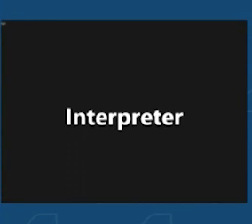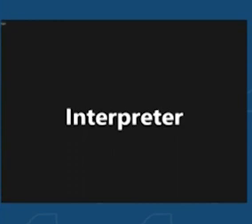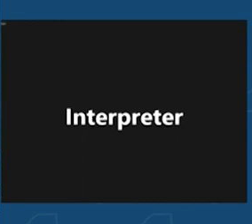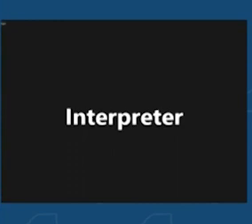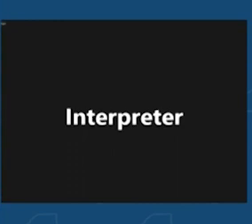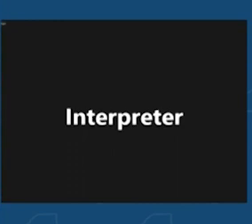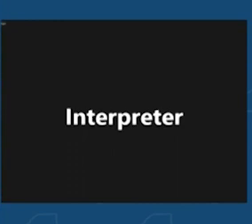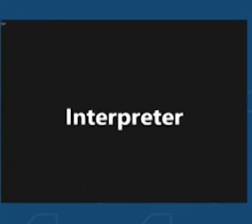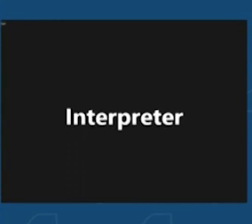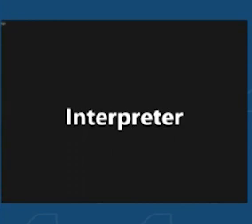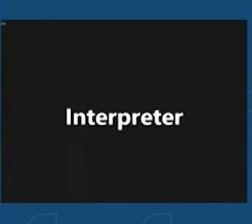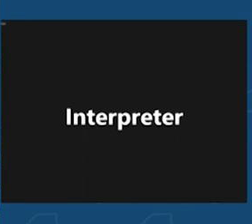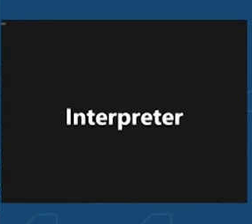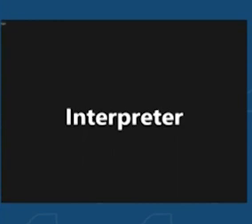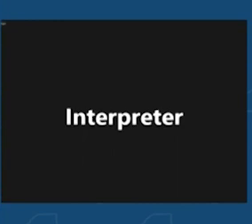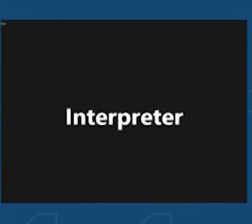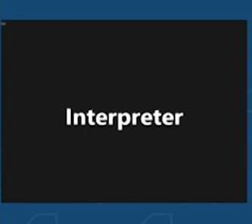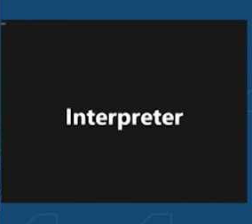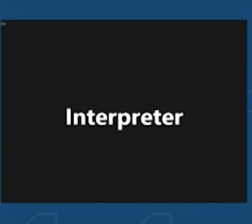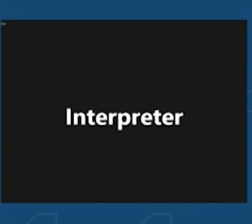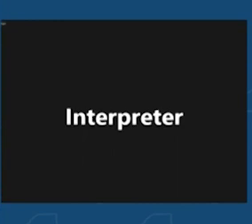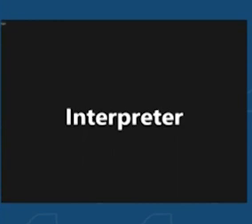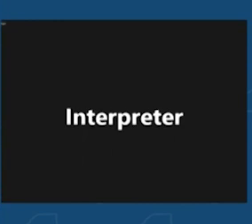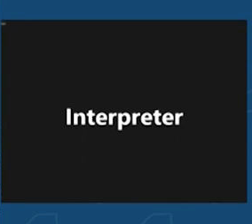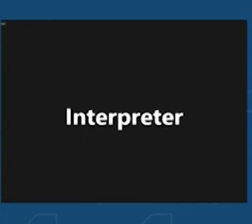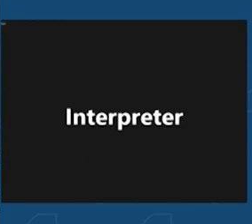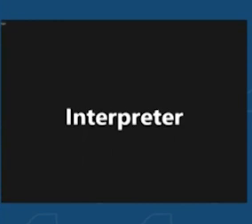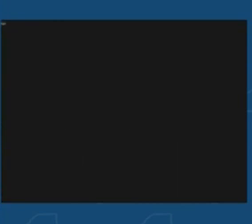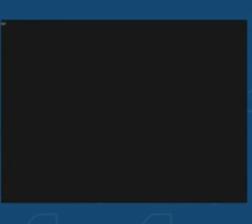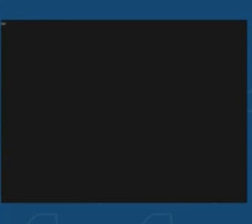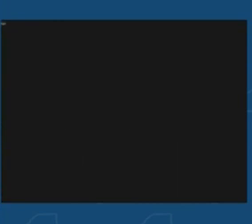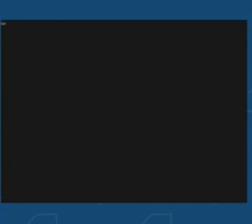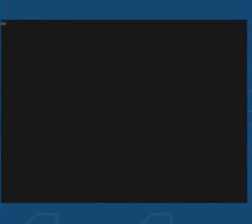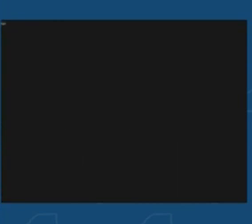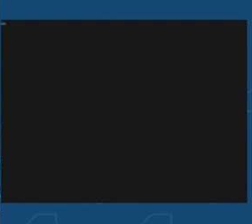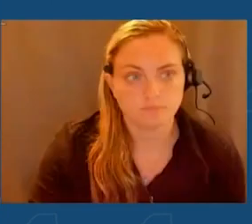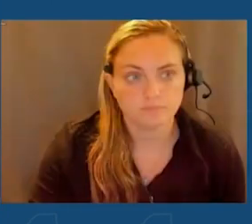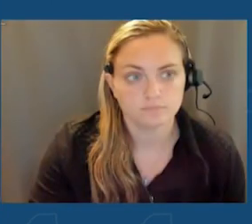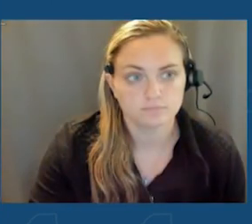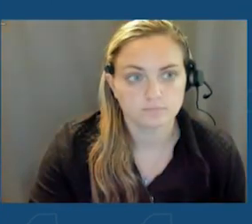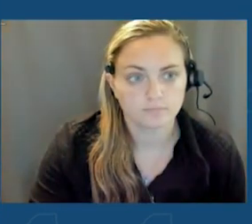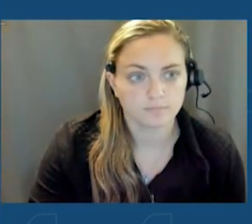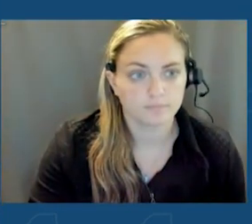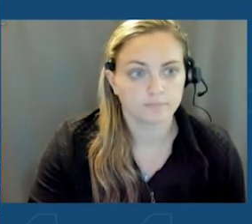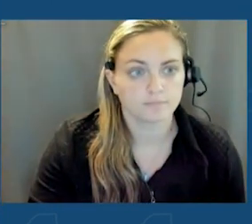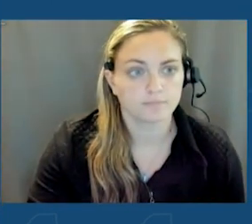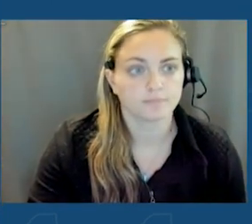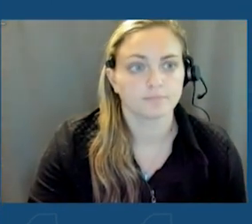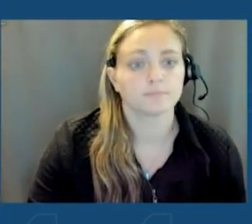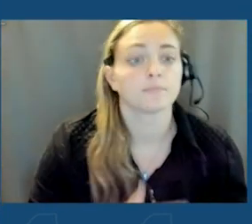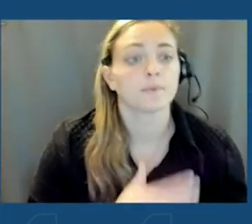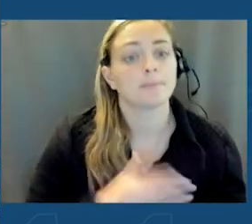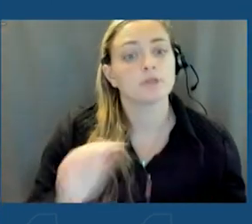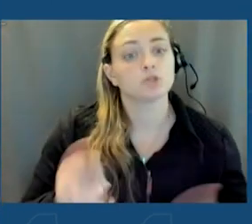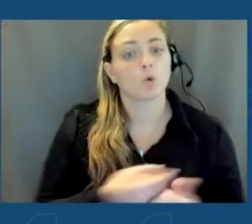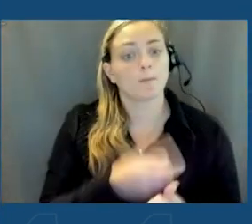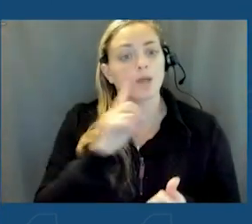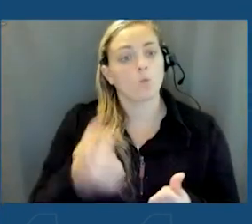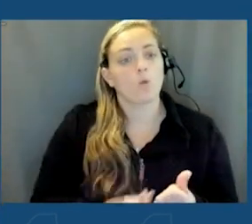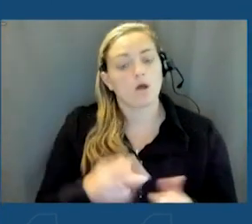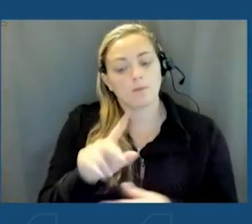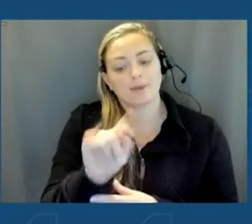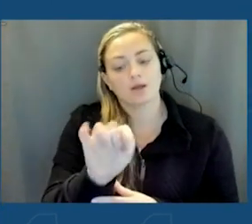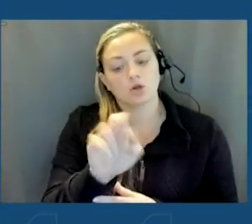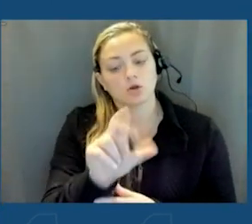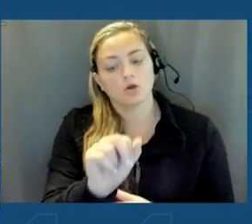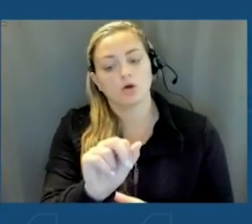please join me in welcoming the Executive Director of the Daycare Council of New York, Tara Gardner,